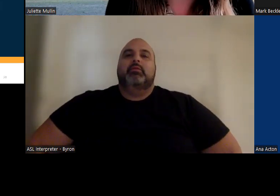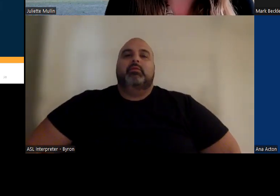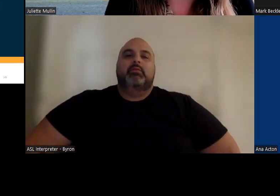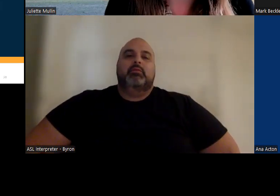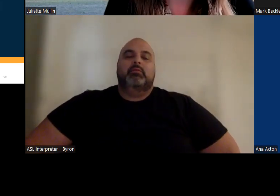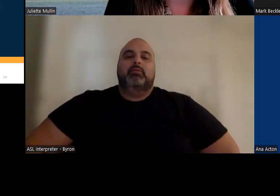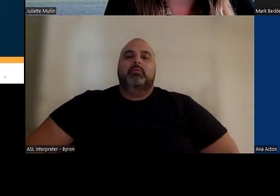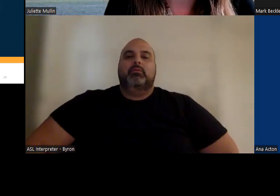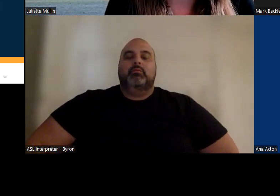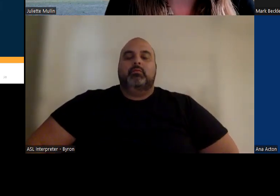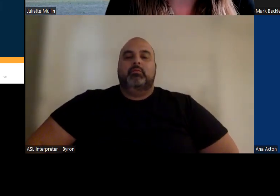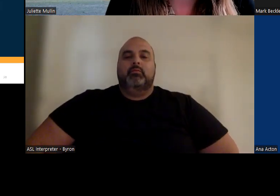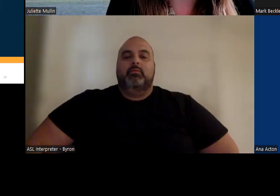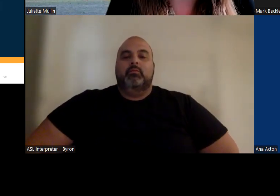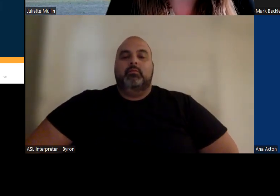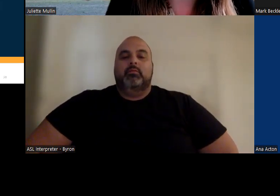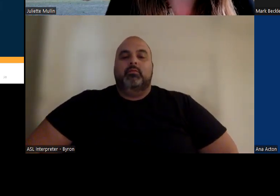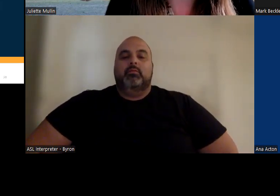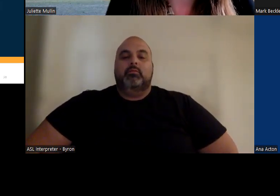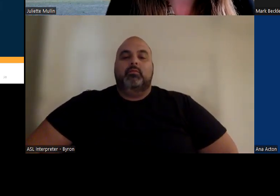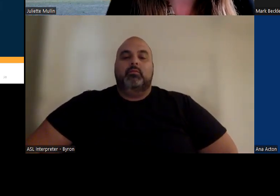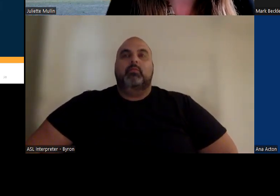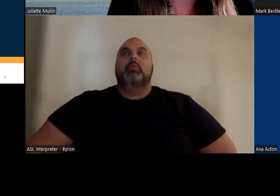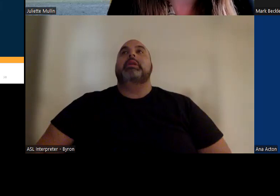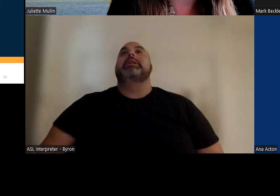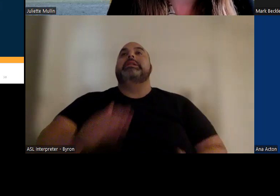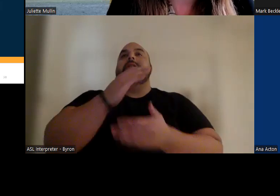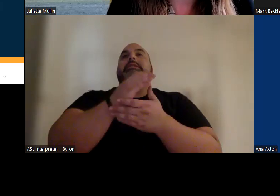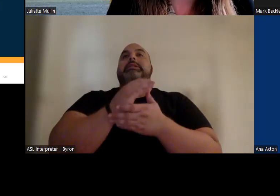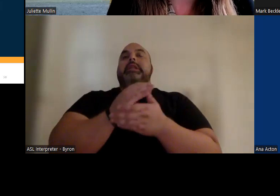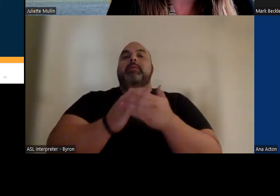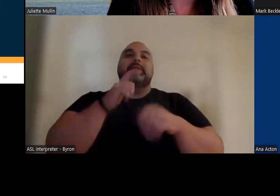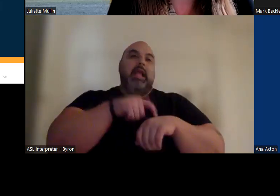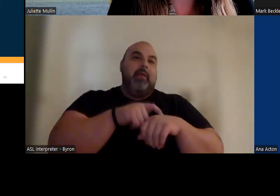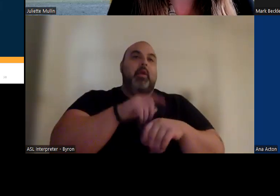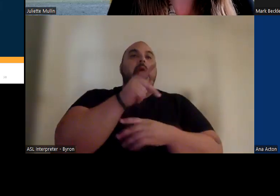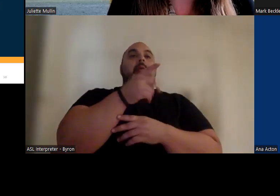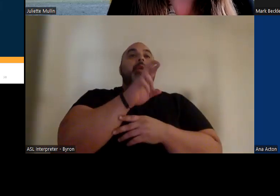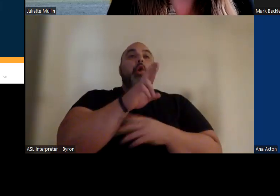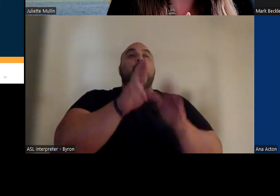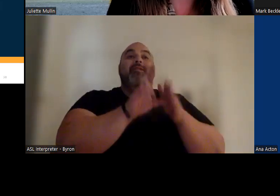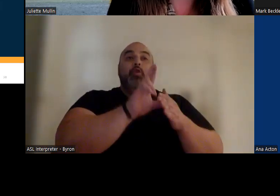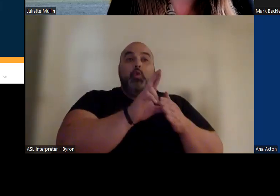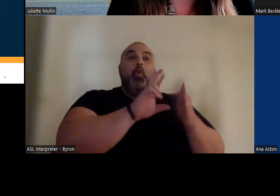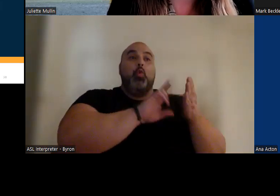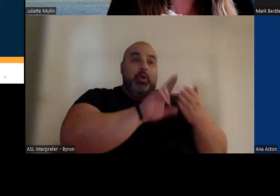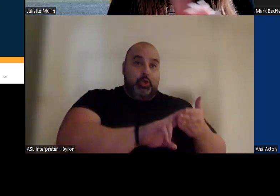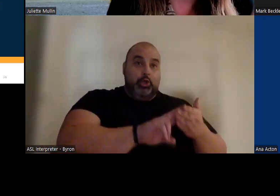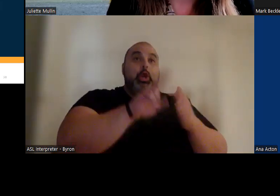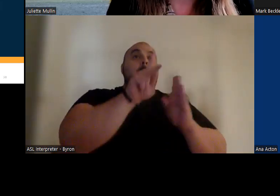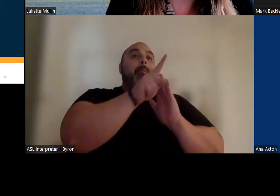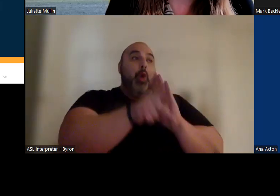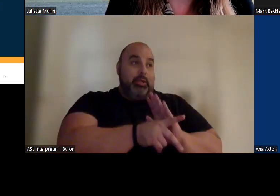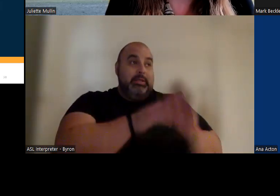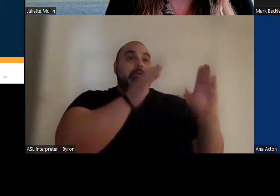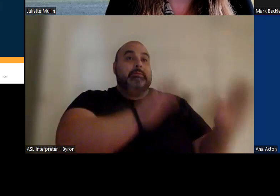We just spent some time on the peer reviewed research. We spent some time hearing about the policies. What we'd like to